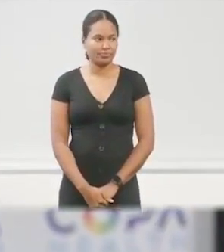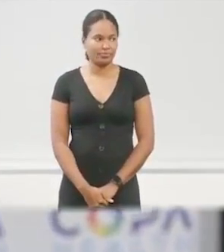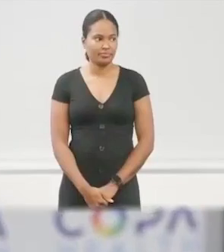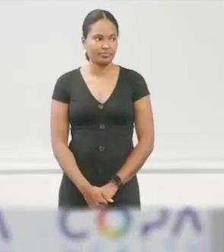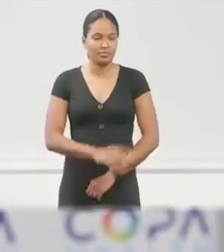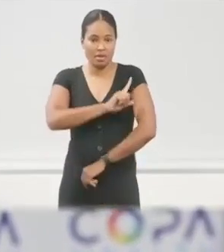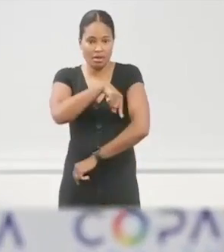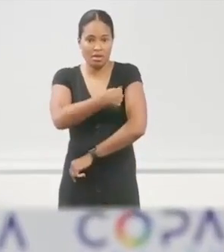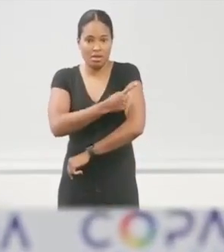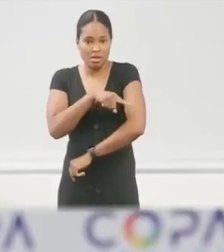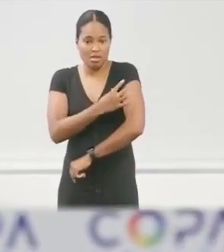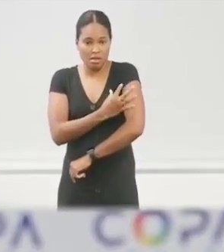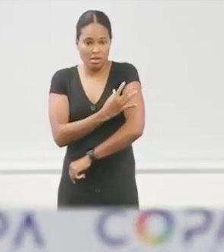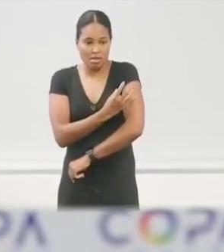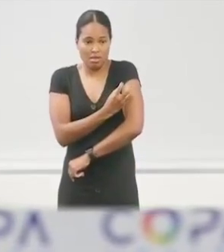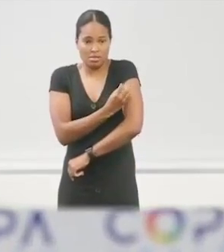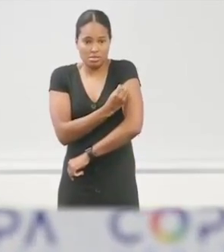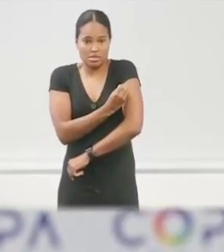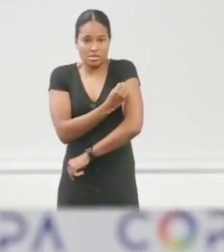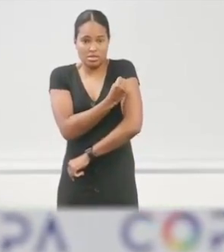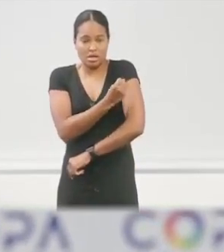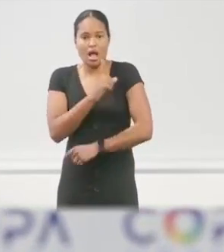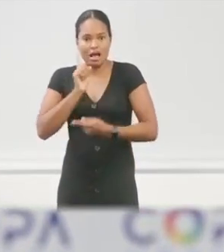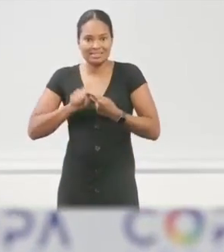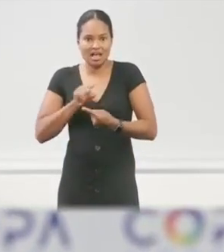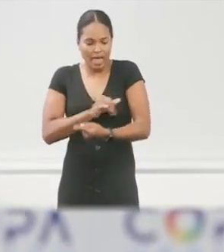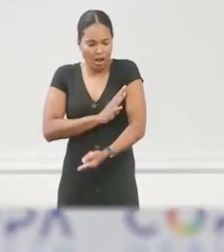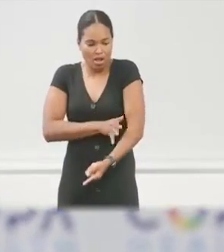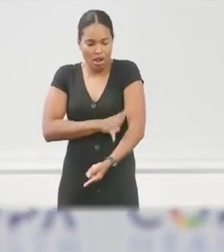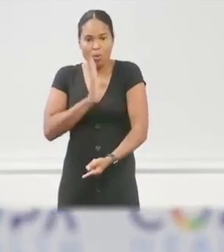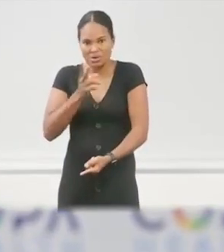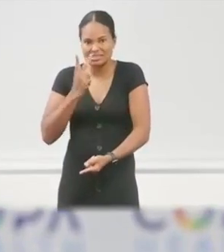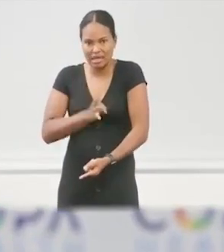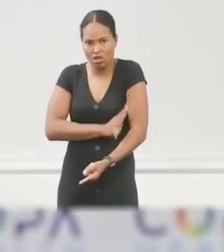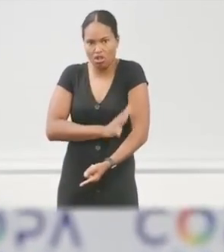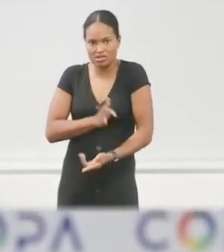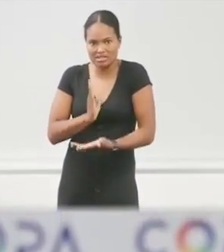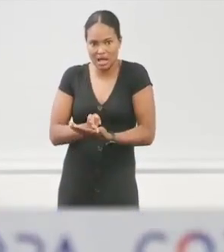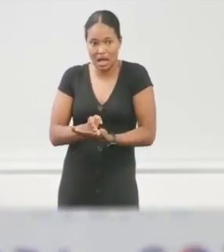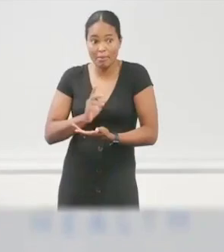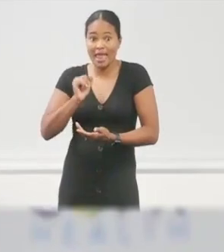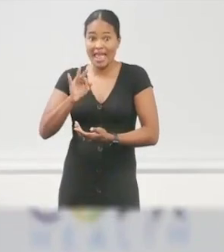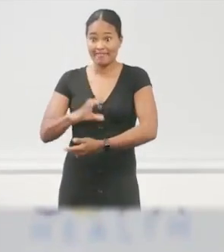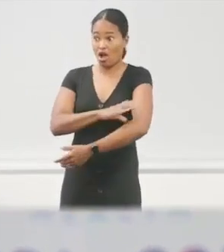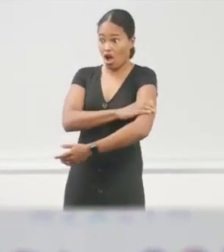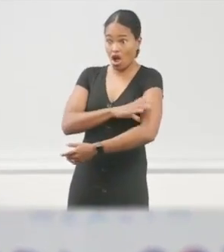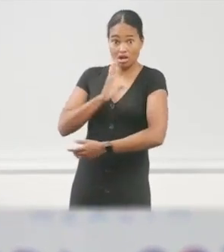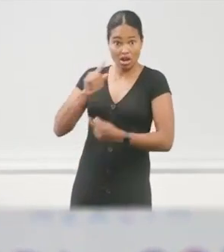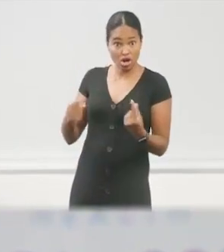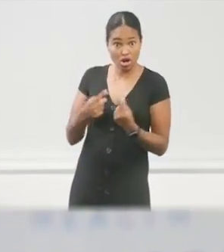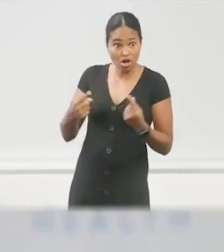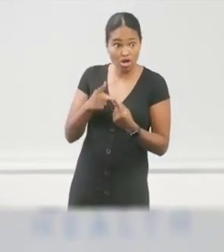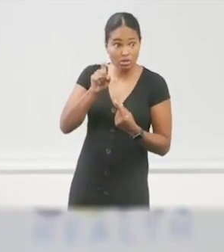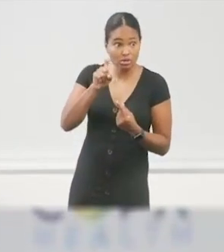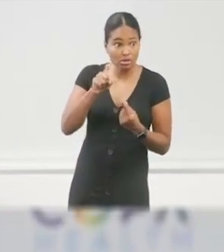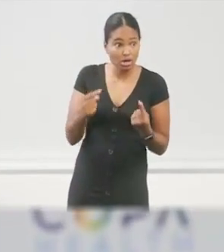until the bleeding would stop in real life, but this is just enough. The people that have it on, does it hurt? Does it